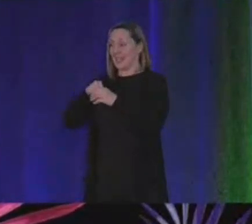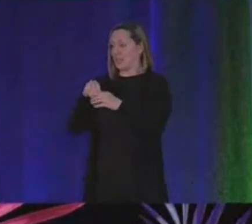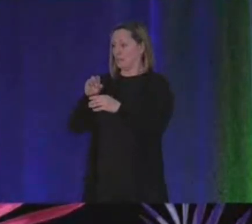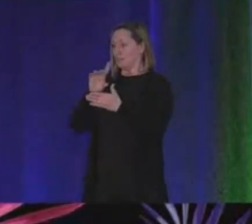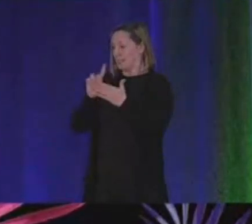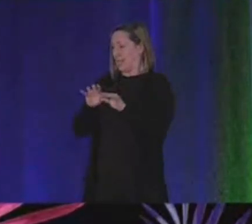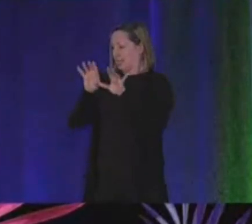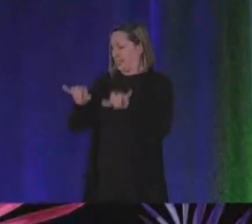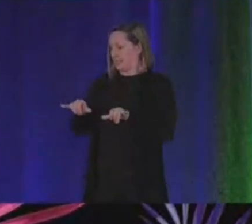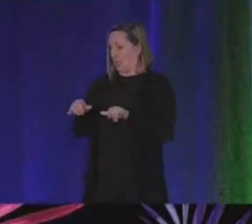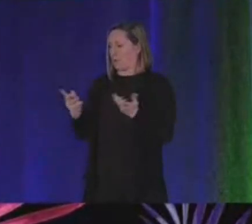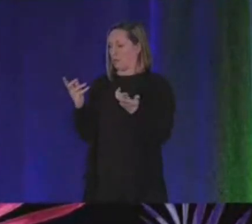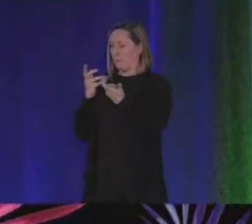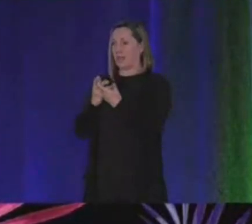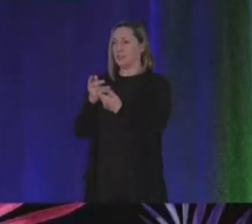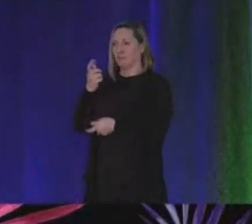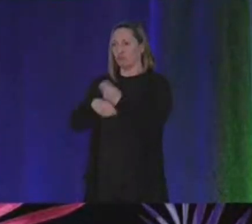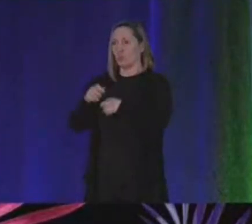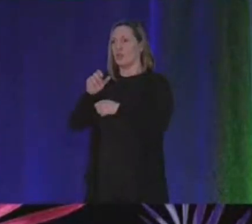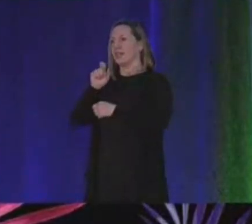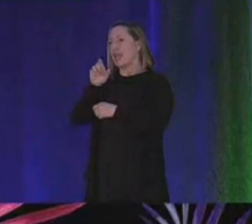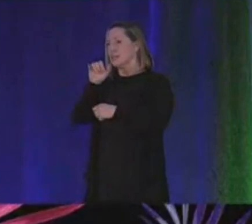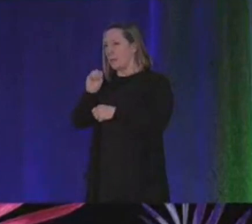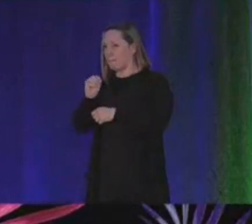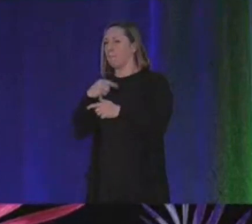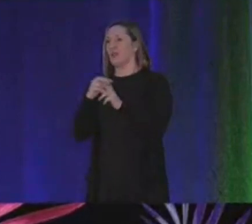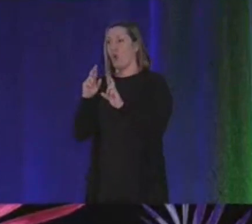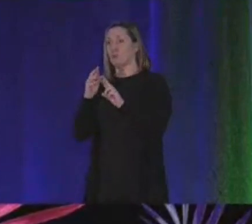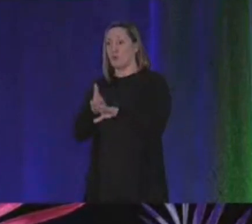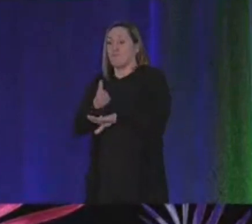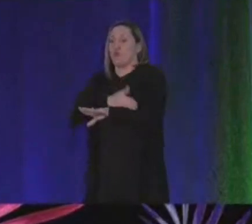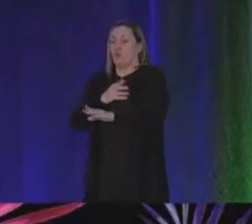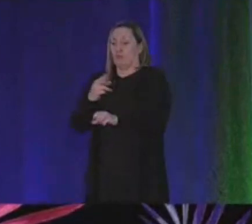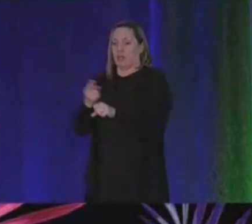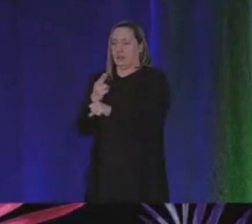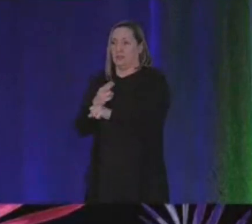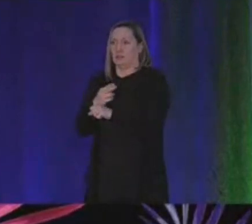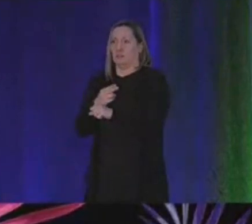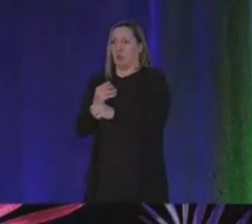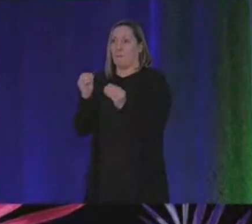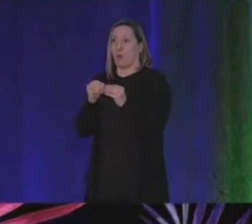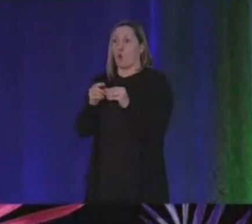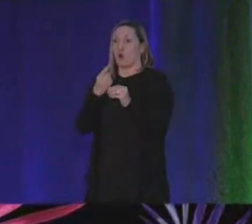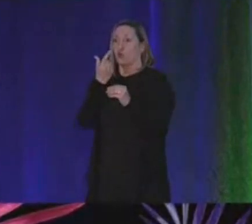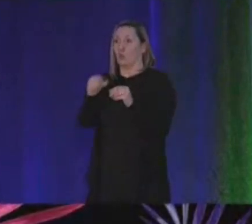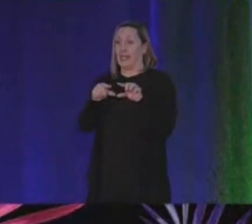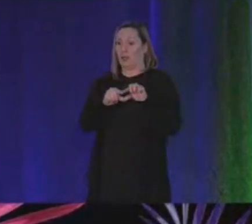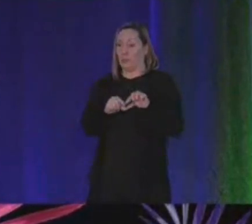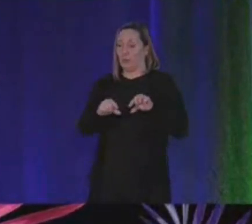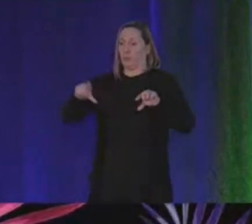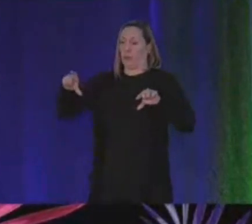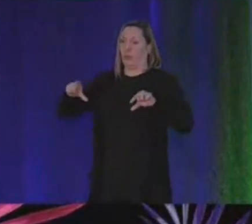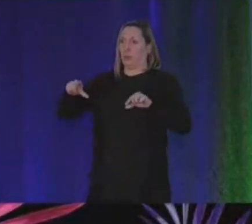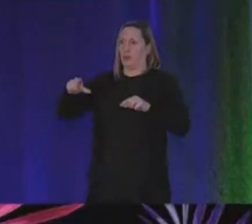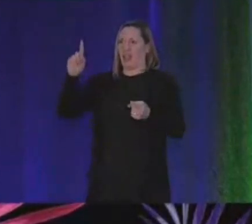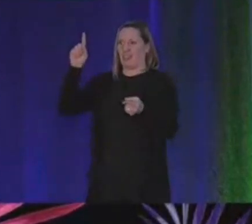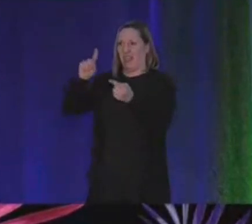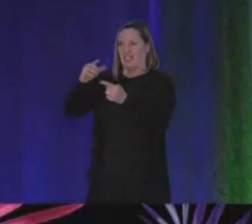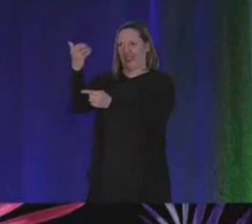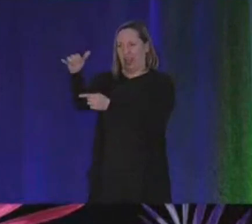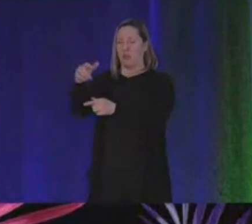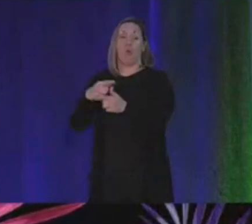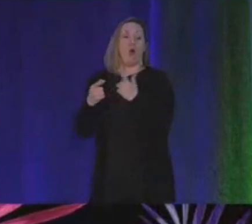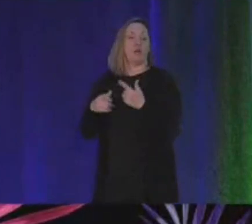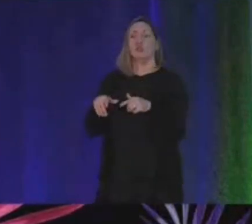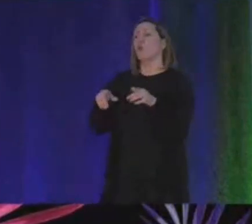your Axiom components in hopes to improve adoption to get more into the green, less of the yellow. And lastly, now with data, what components